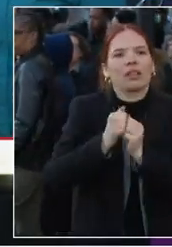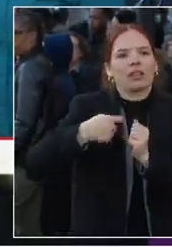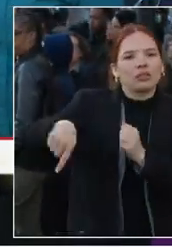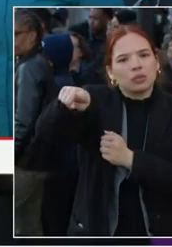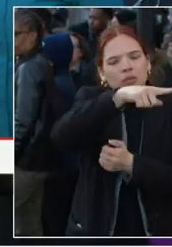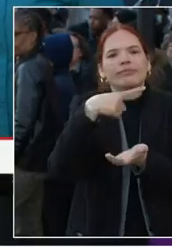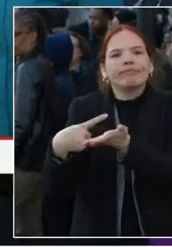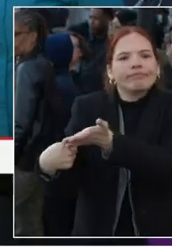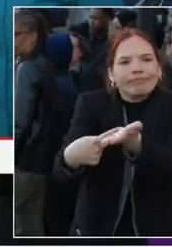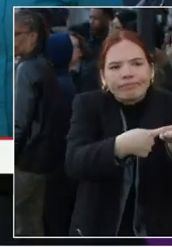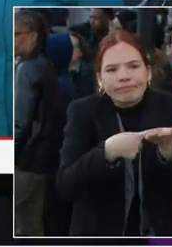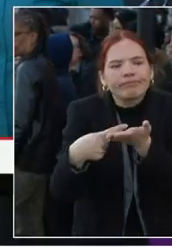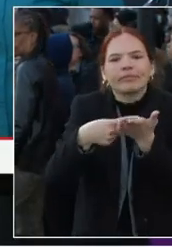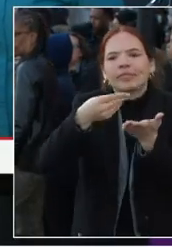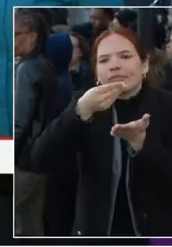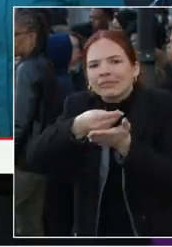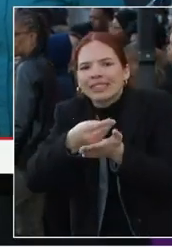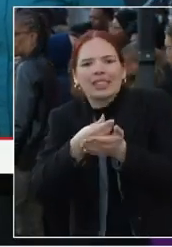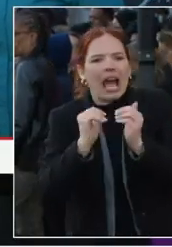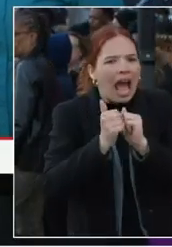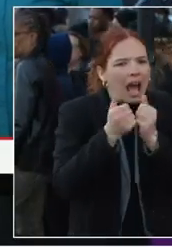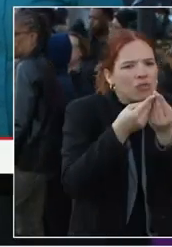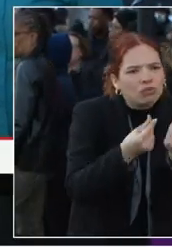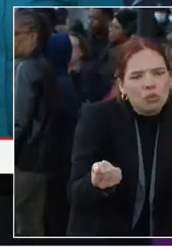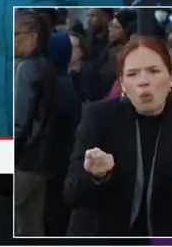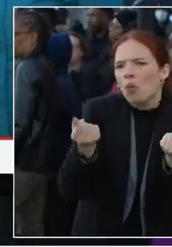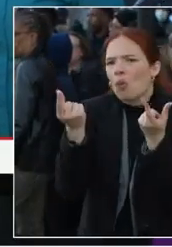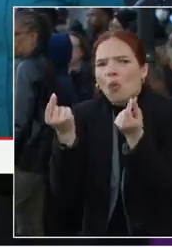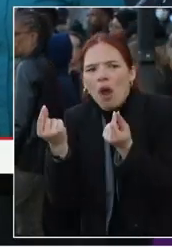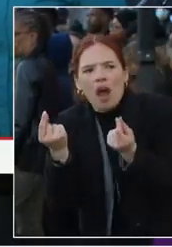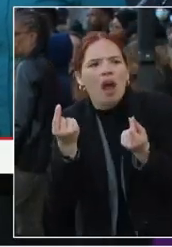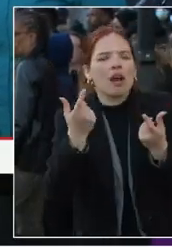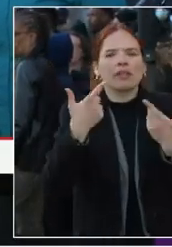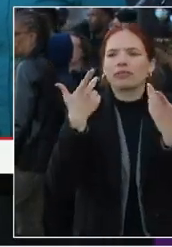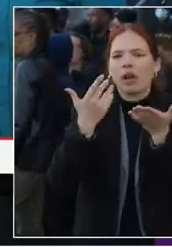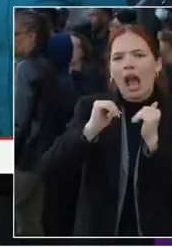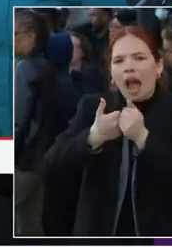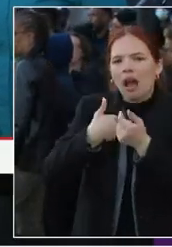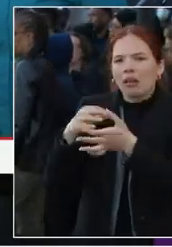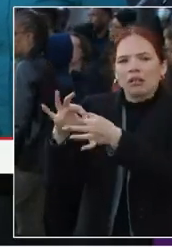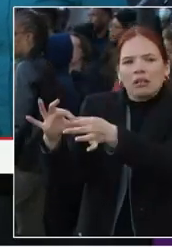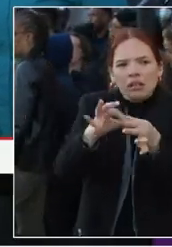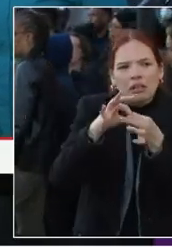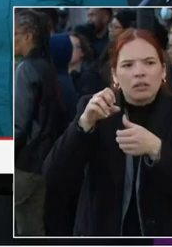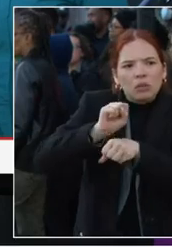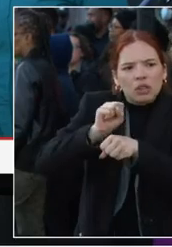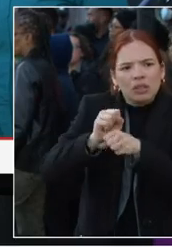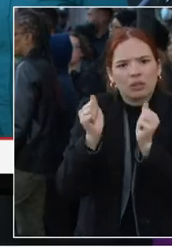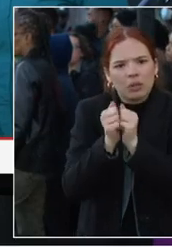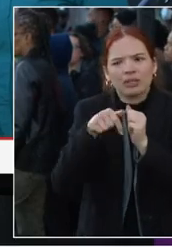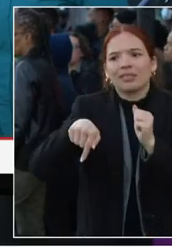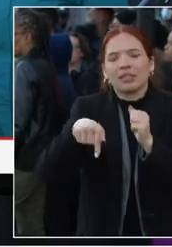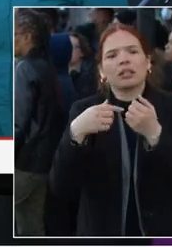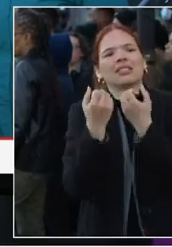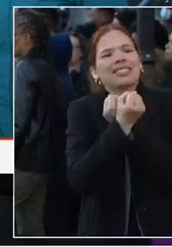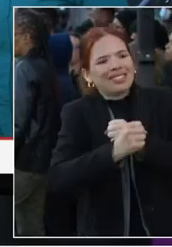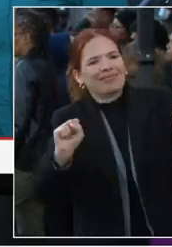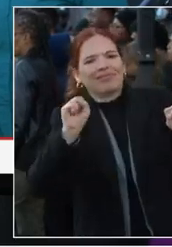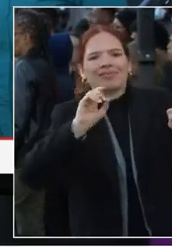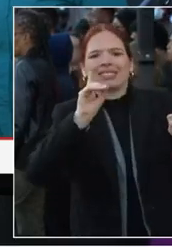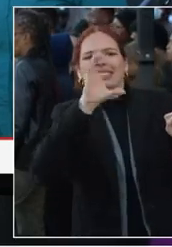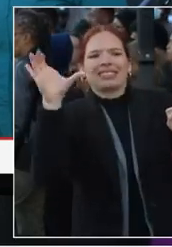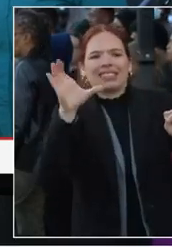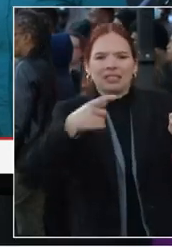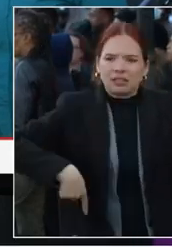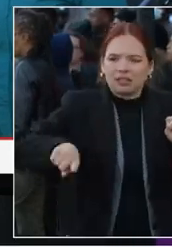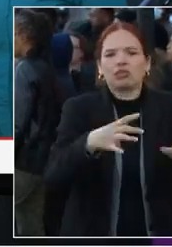all of the solutions and how we can work together to make the district safer and stronger. I expect in